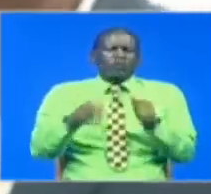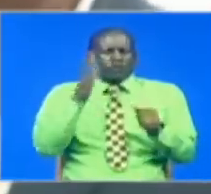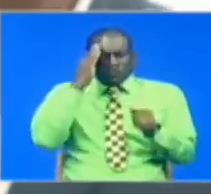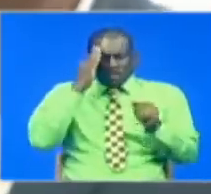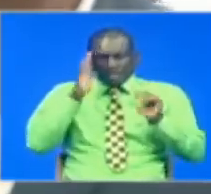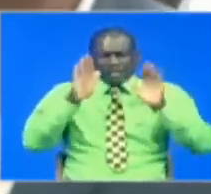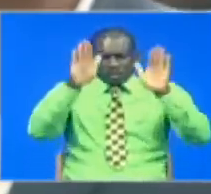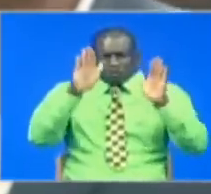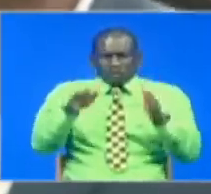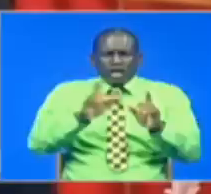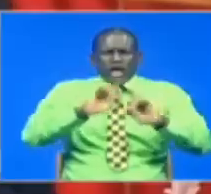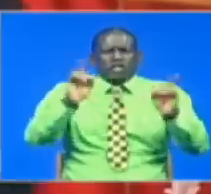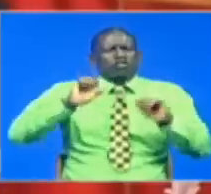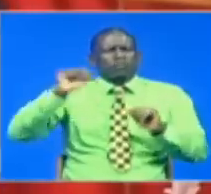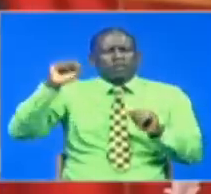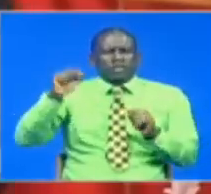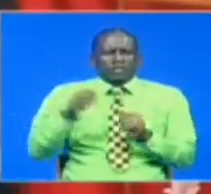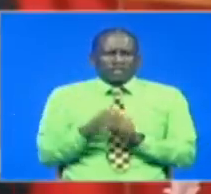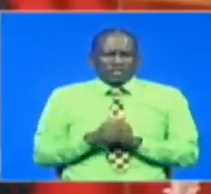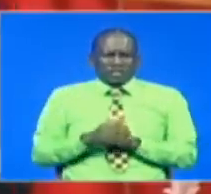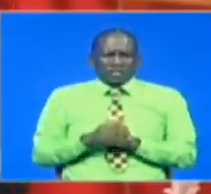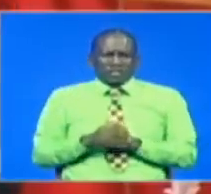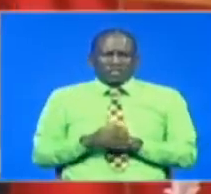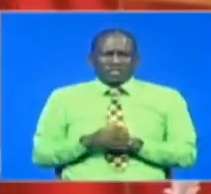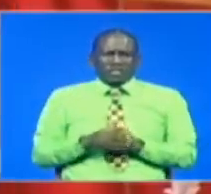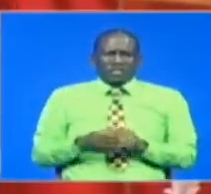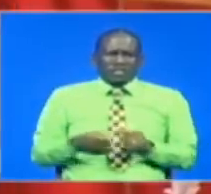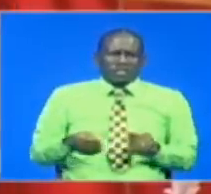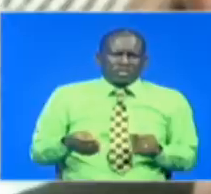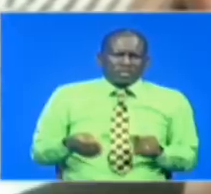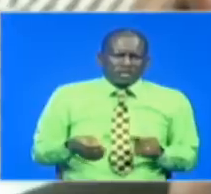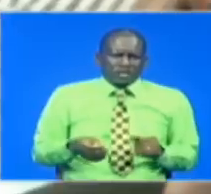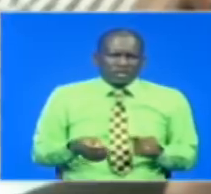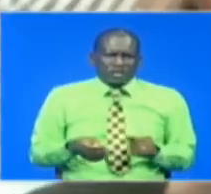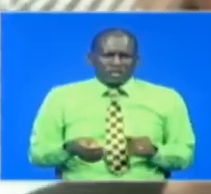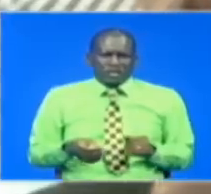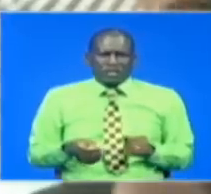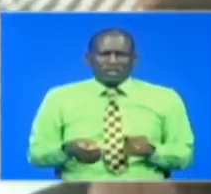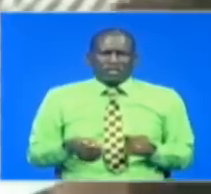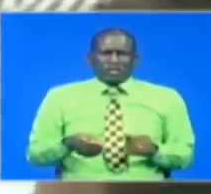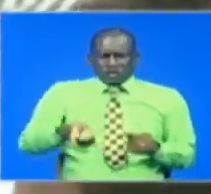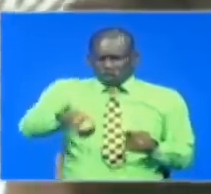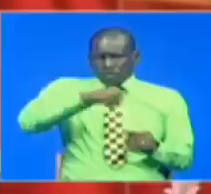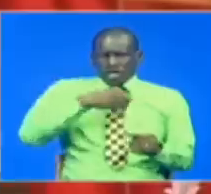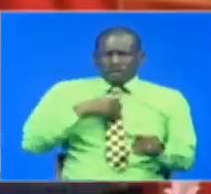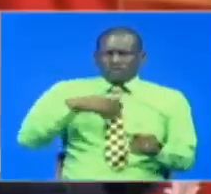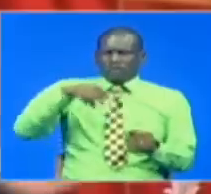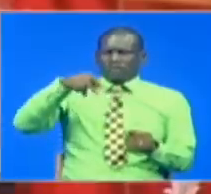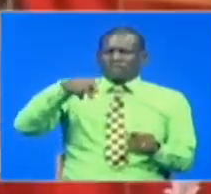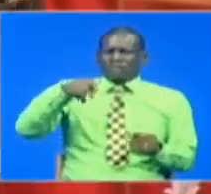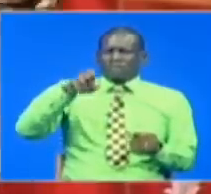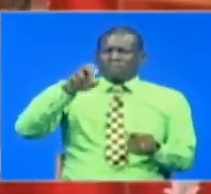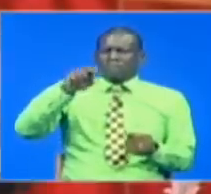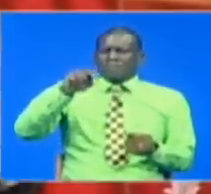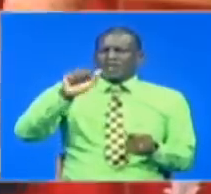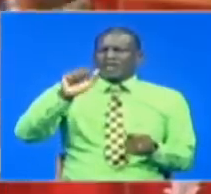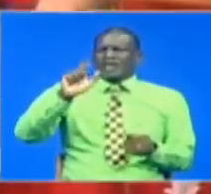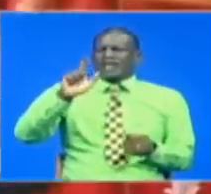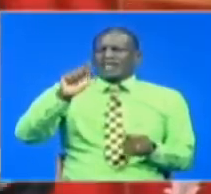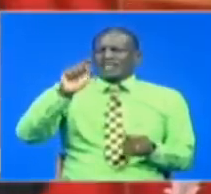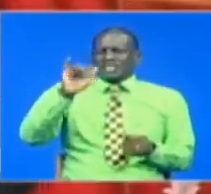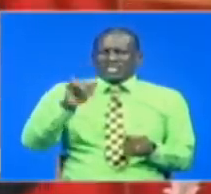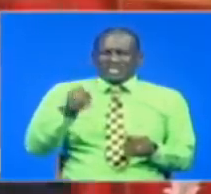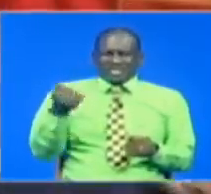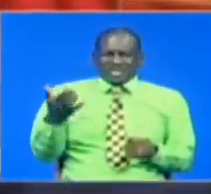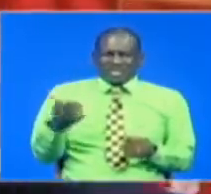matters and it's not politics. Na sisi tunapiga penalty. Pena what? Yeah, penalty inapiga na the